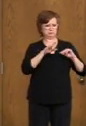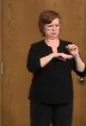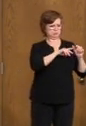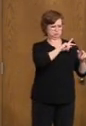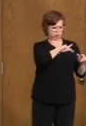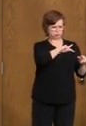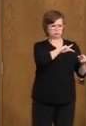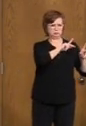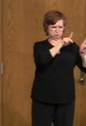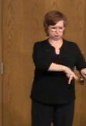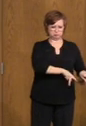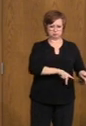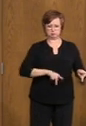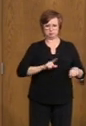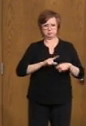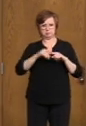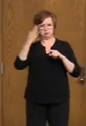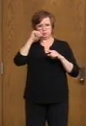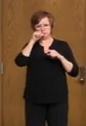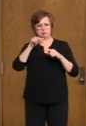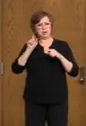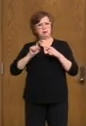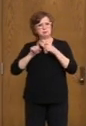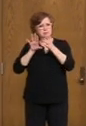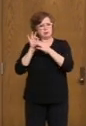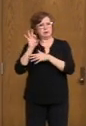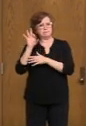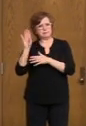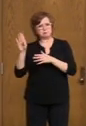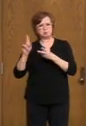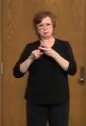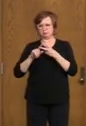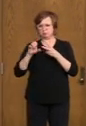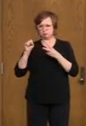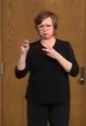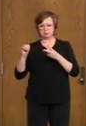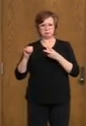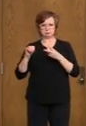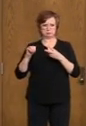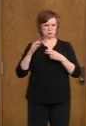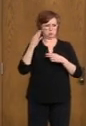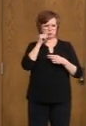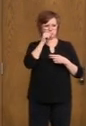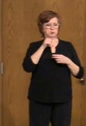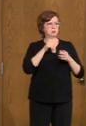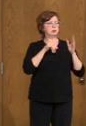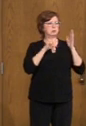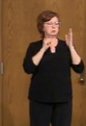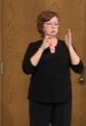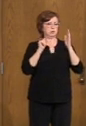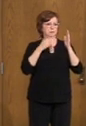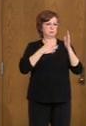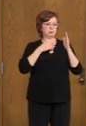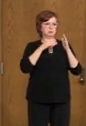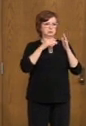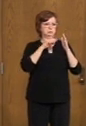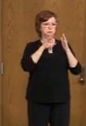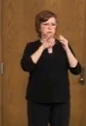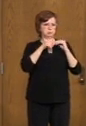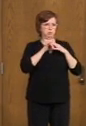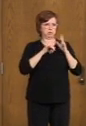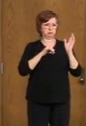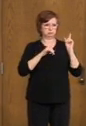named? Why do those names have to come out on social media or only if there's an outbreak? There are, and Scott, I'll ask you to follow up on the privacy issue. There